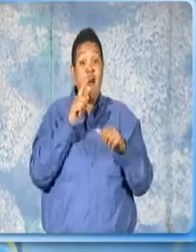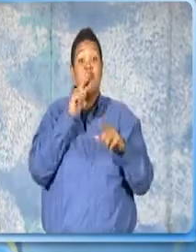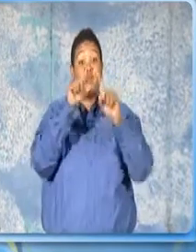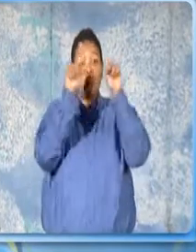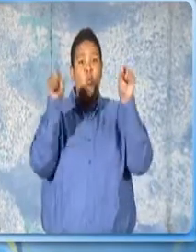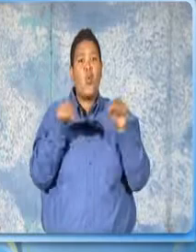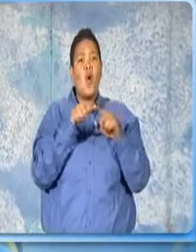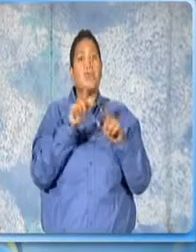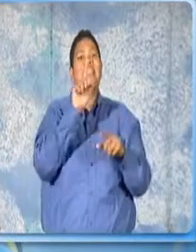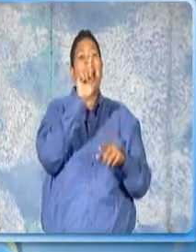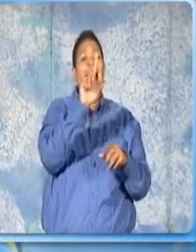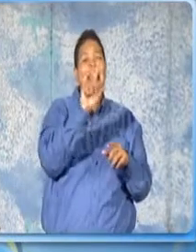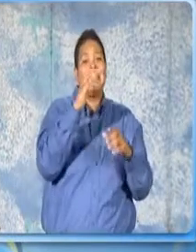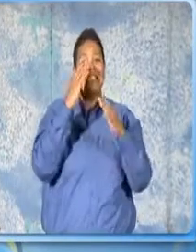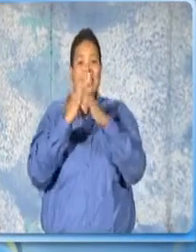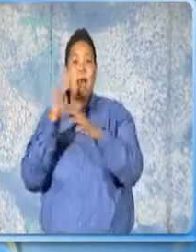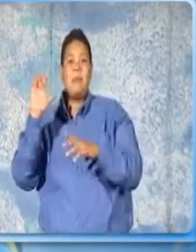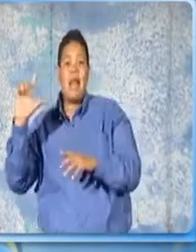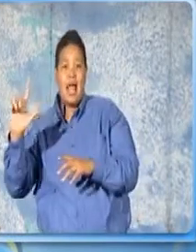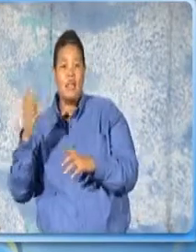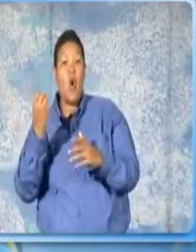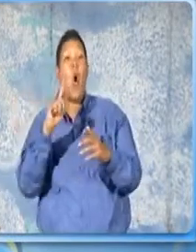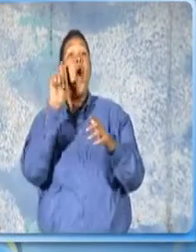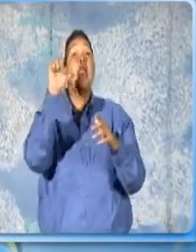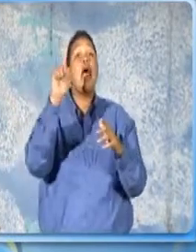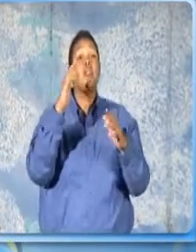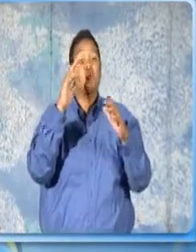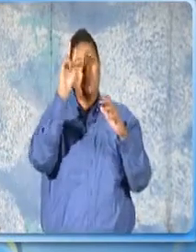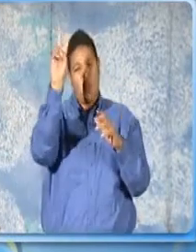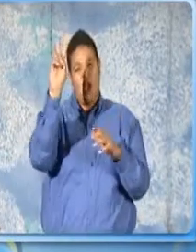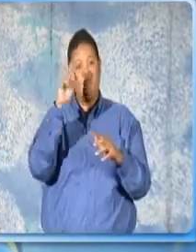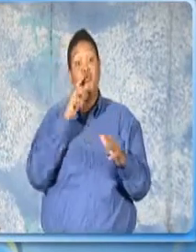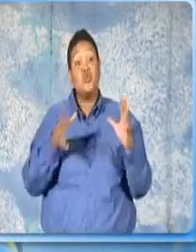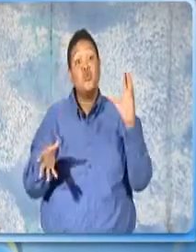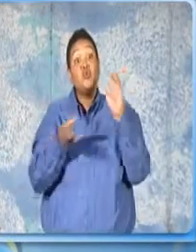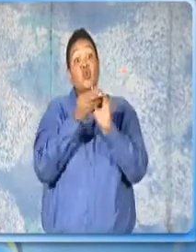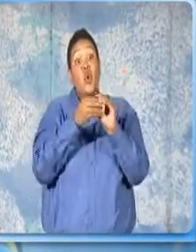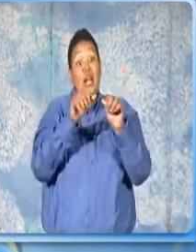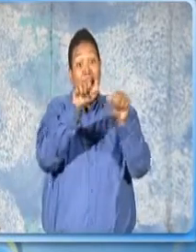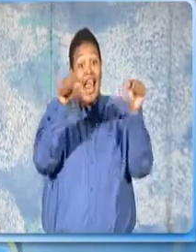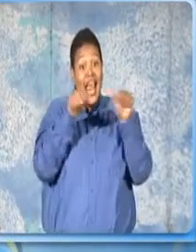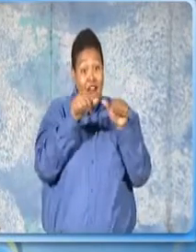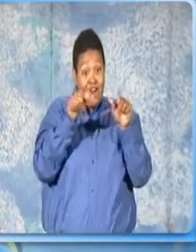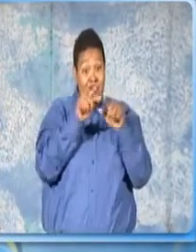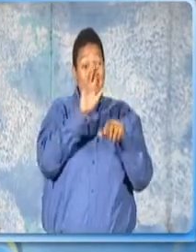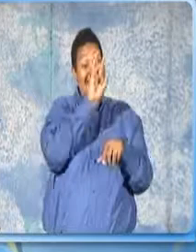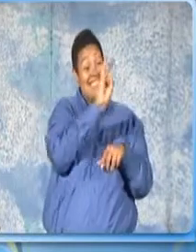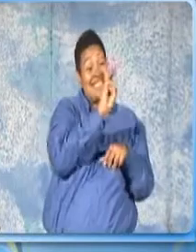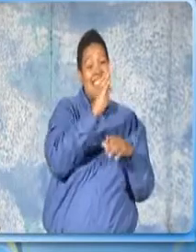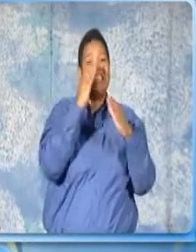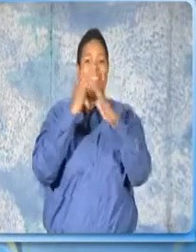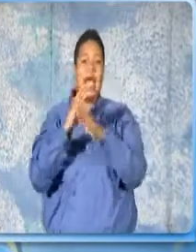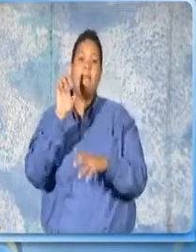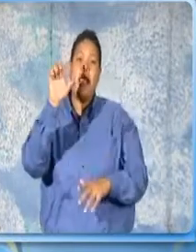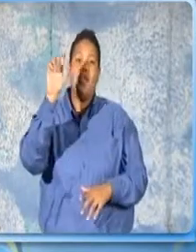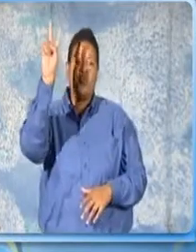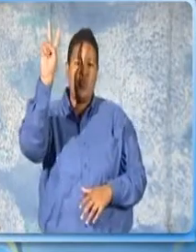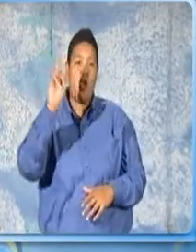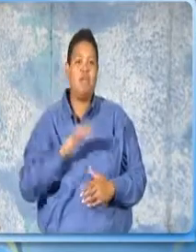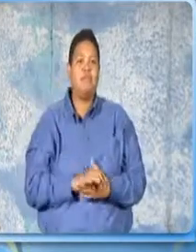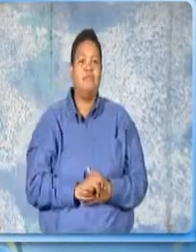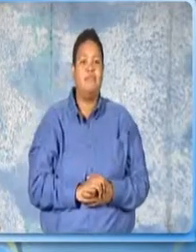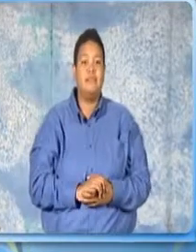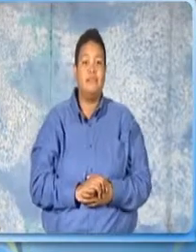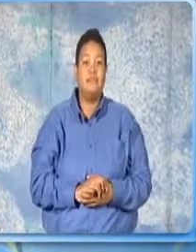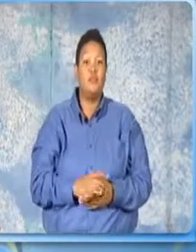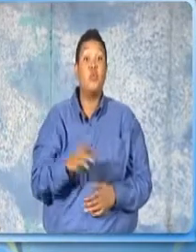or length squared, the total surface area of the cube would be 6 times length squared. And